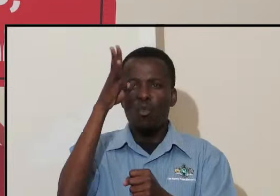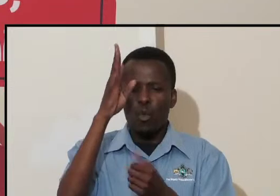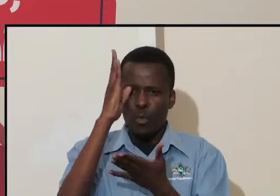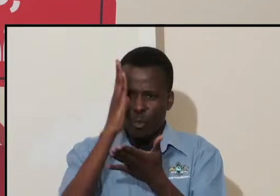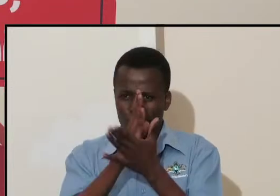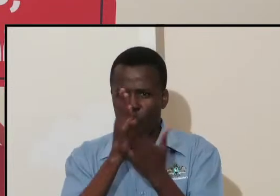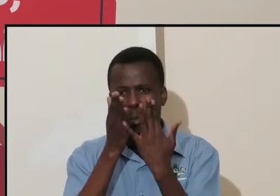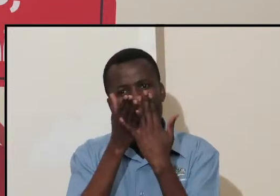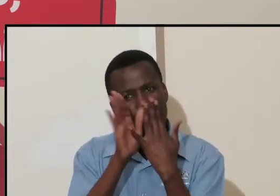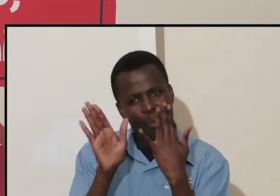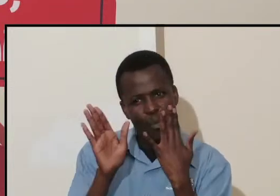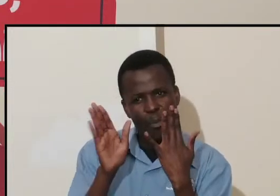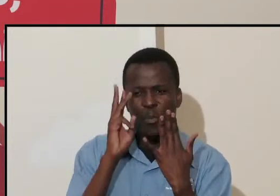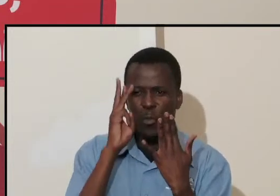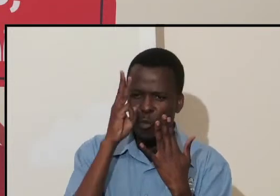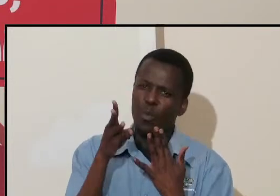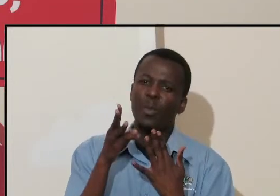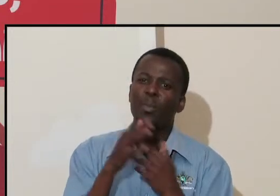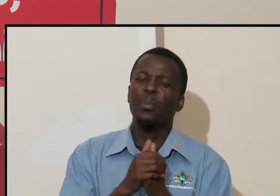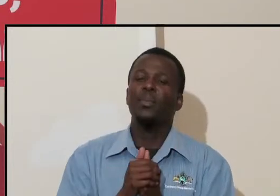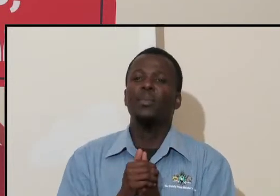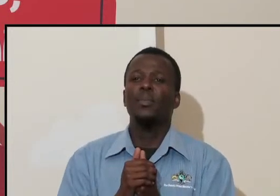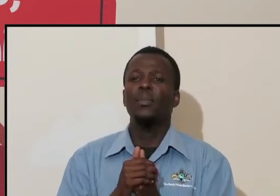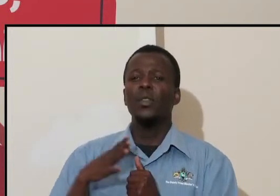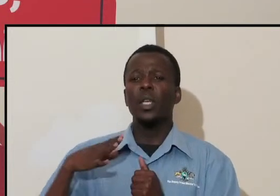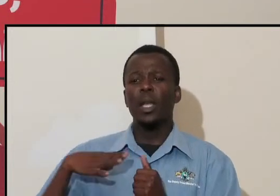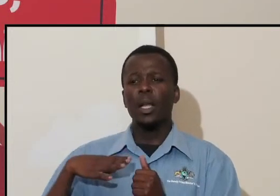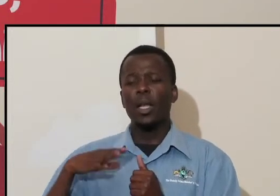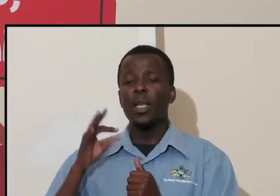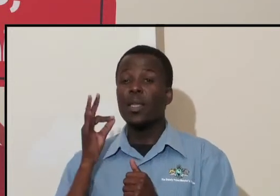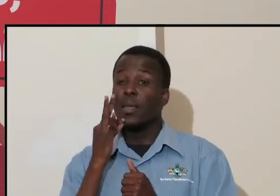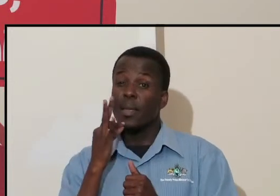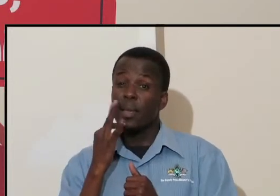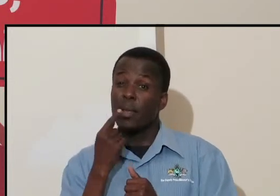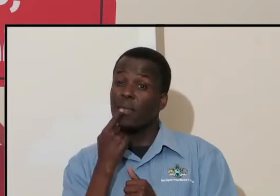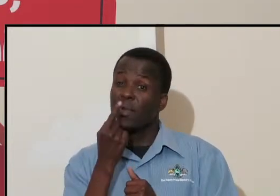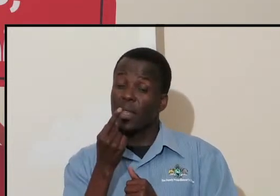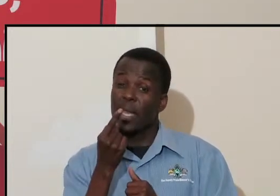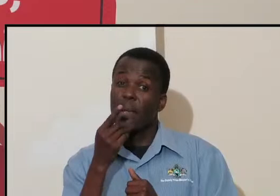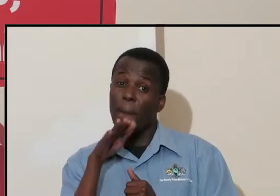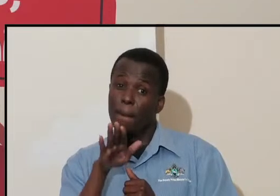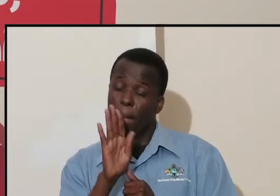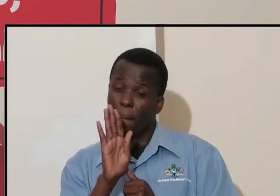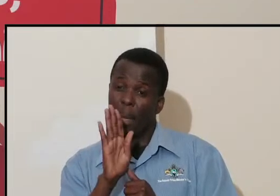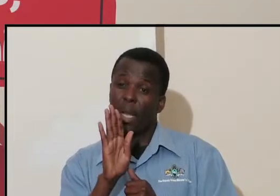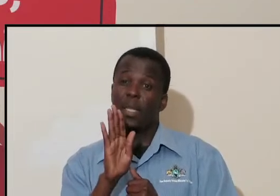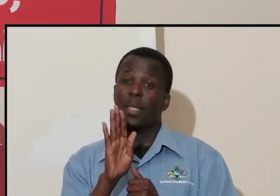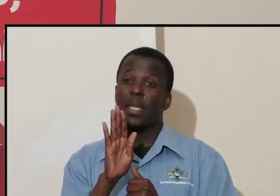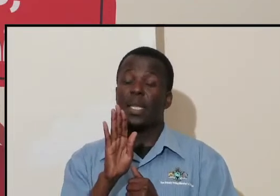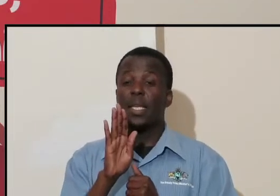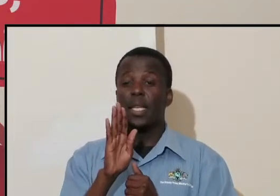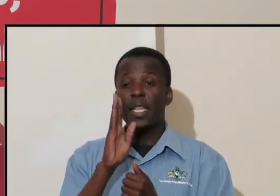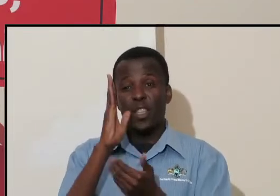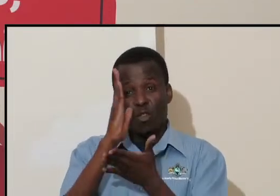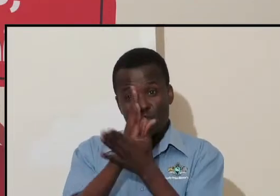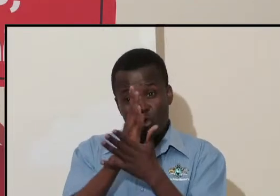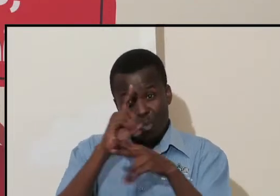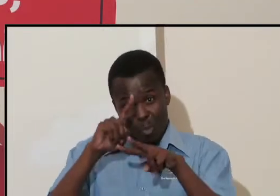The young people are talking of the hashtag ending AIDS together. It is